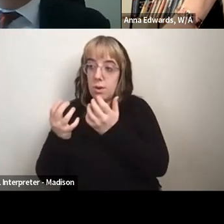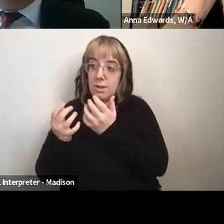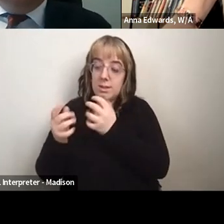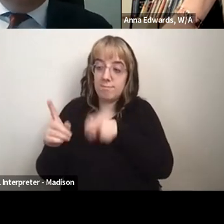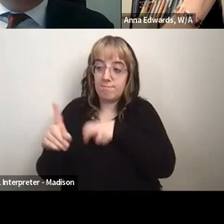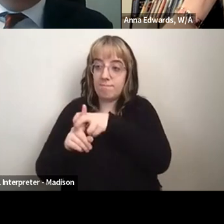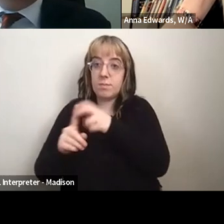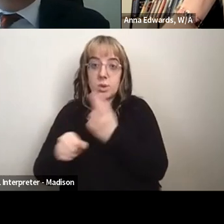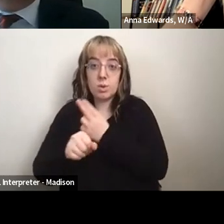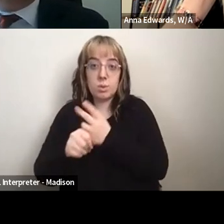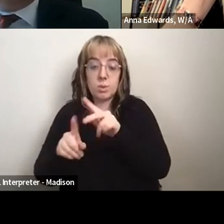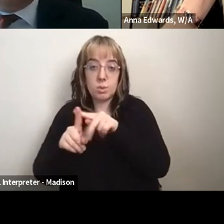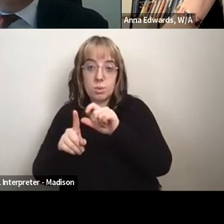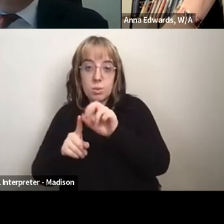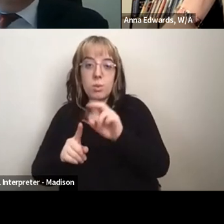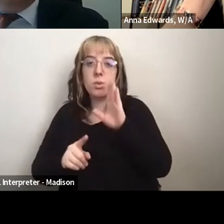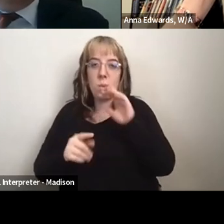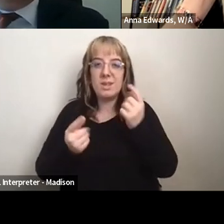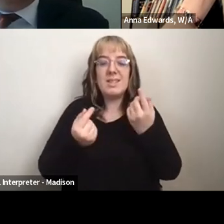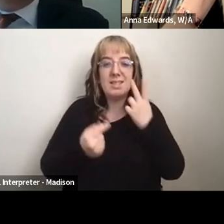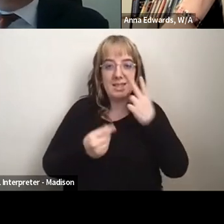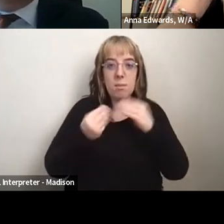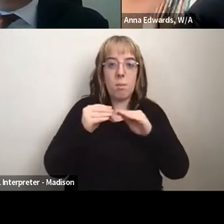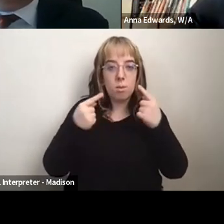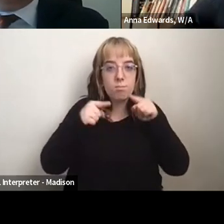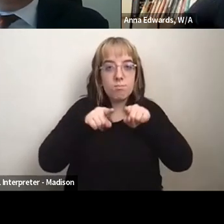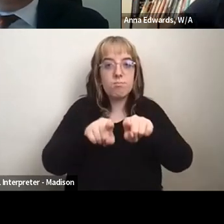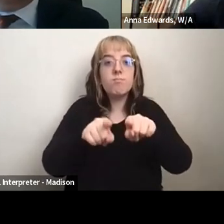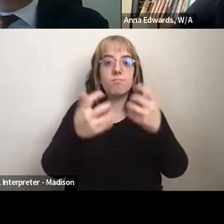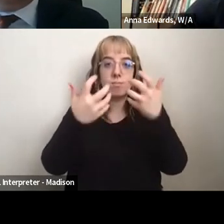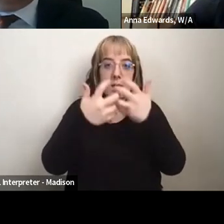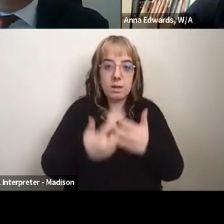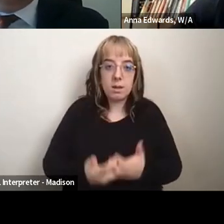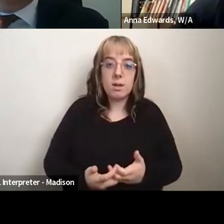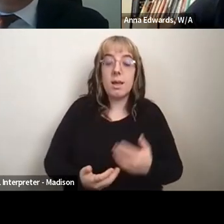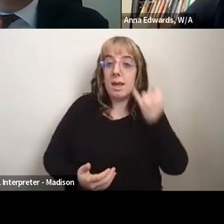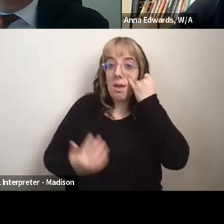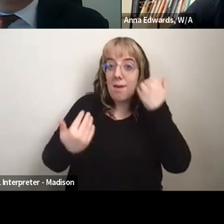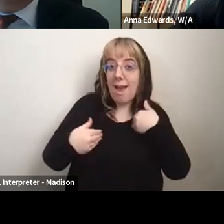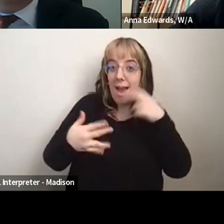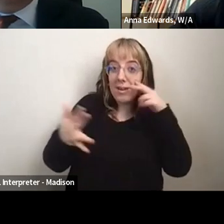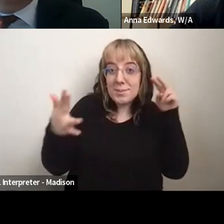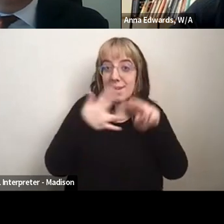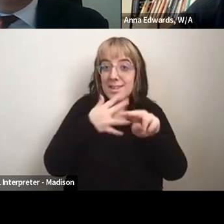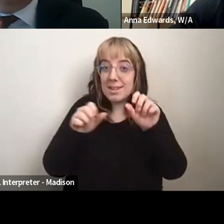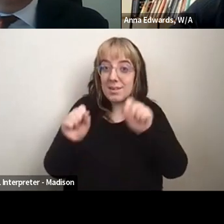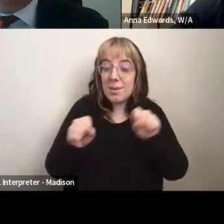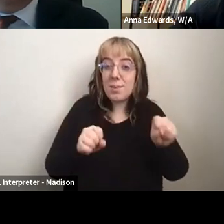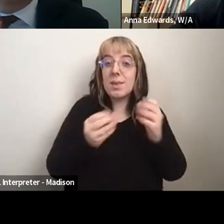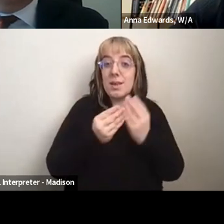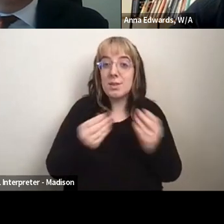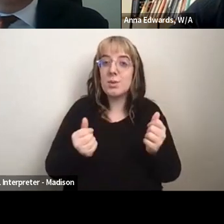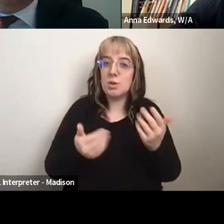tools for. Earlier I mentioned the co-design. So if I do have that crystal ball, that EdTech solution providers will